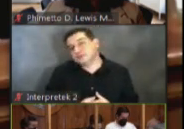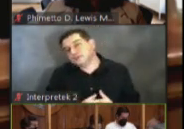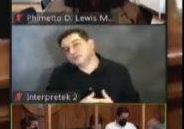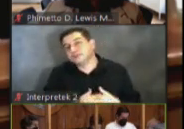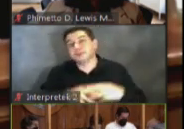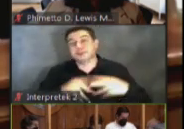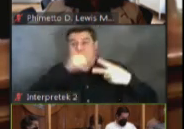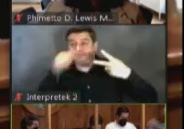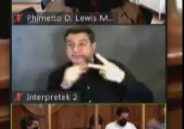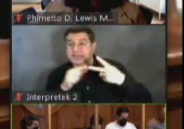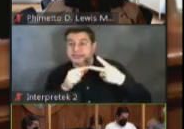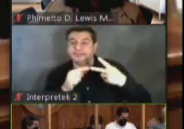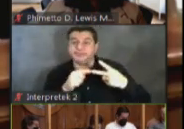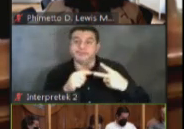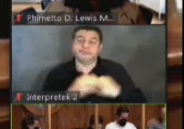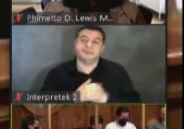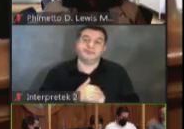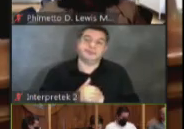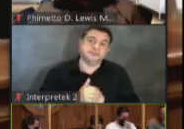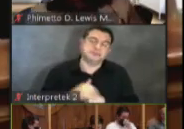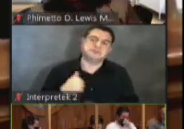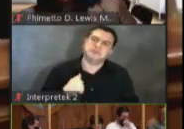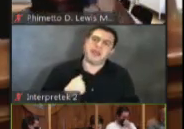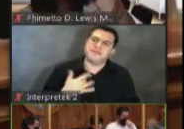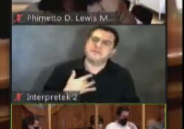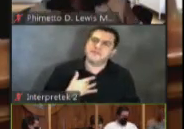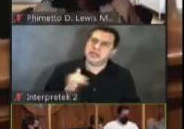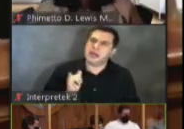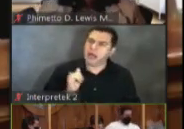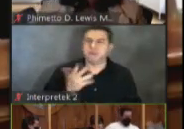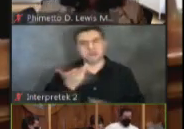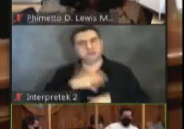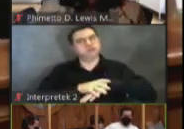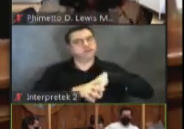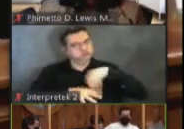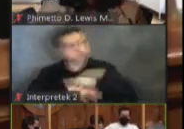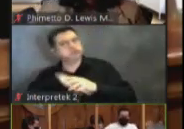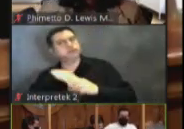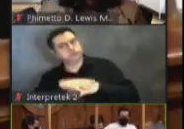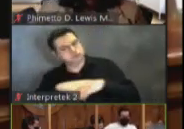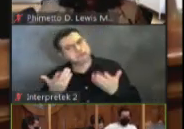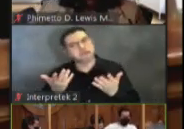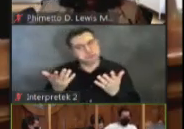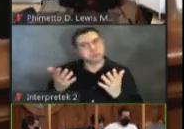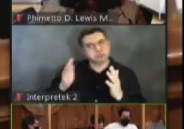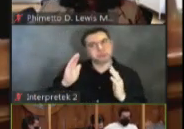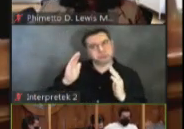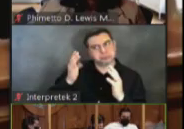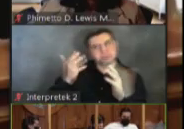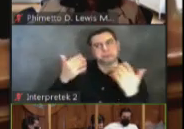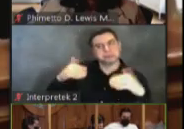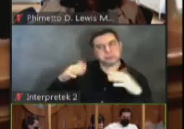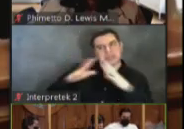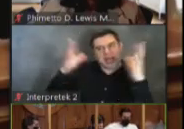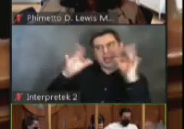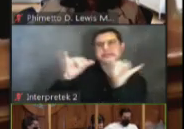me comfort to know there was significant overlap between the work that we're doing and what came out of